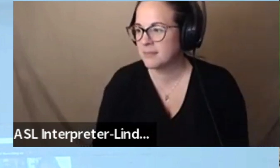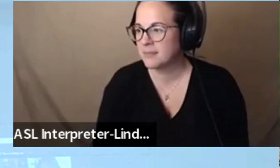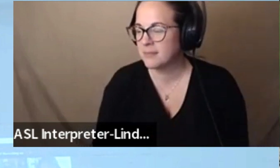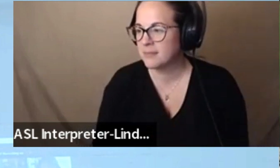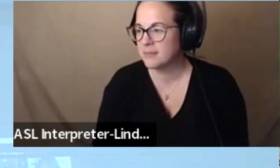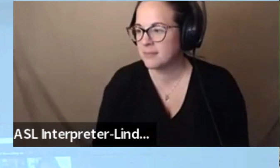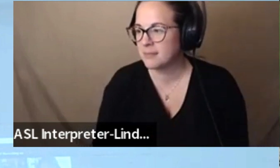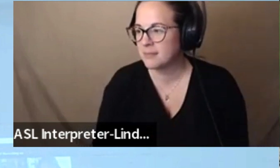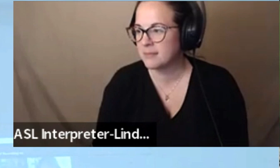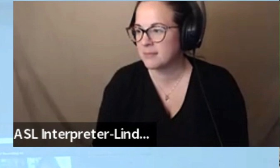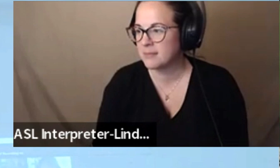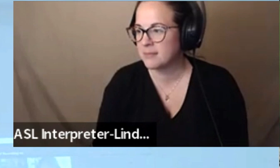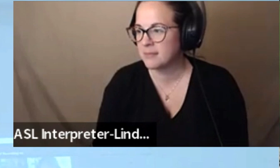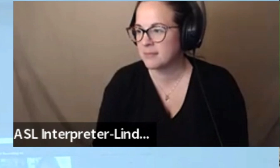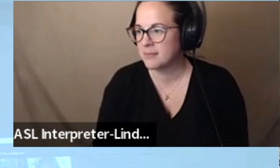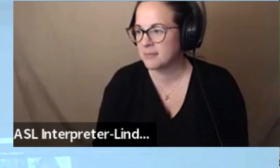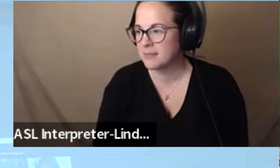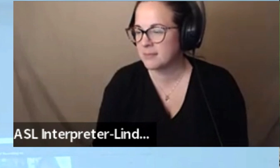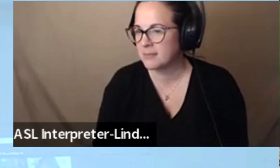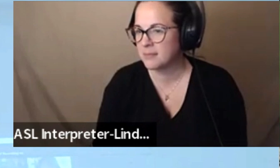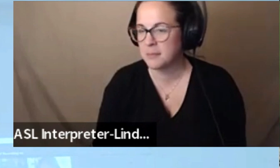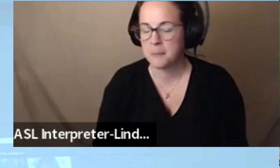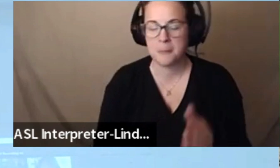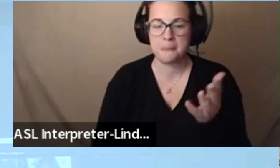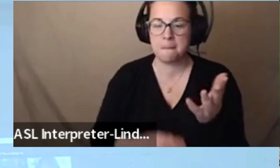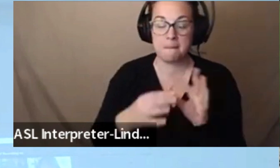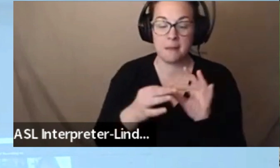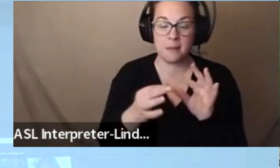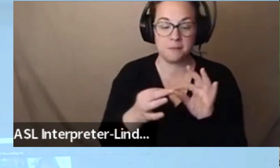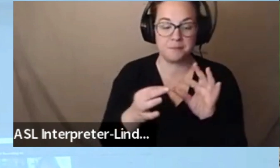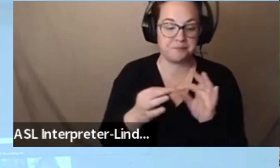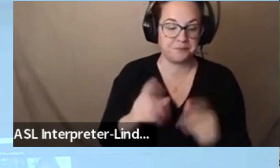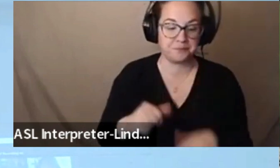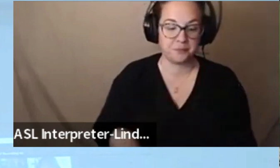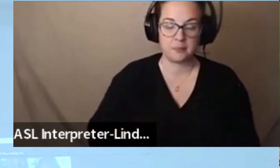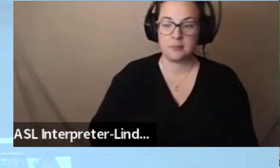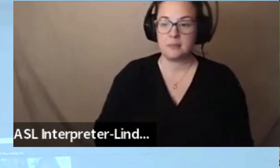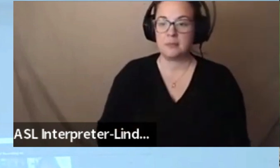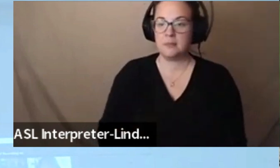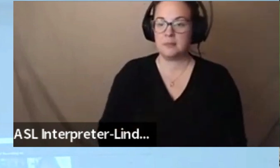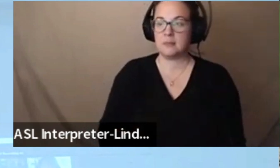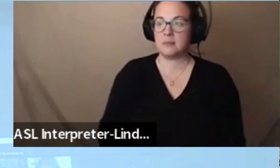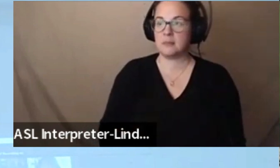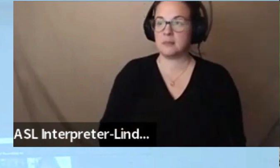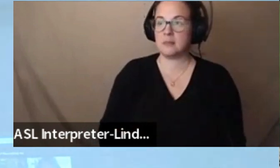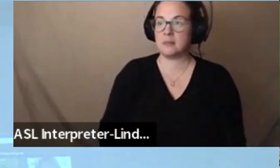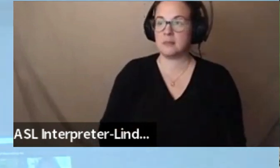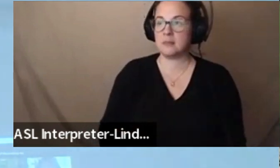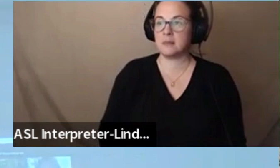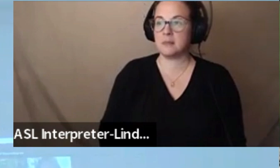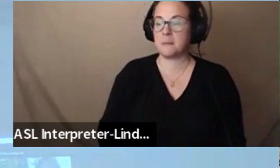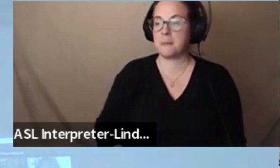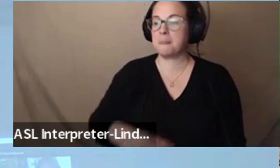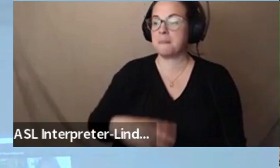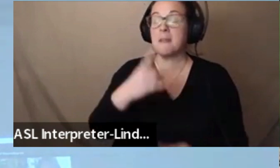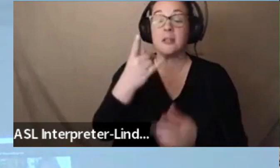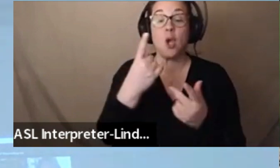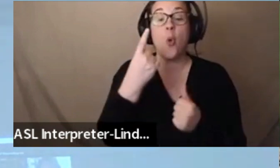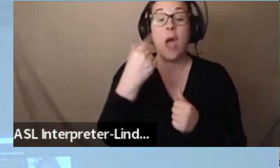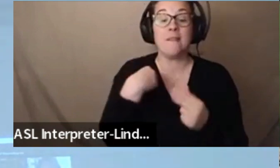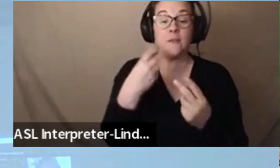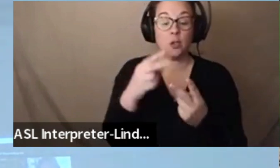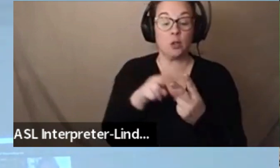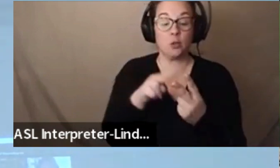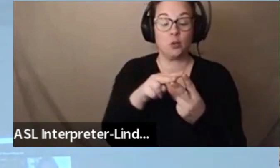take that as accurate as what people were wearing back then, it's modern dress, a little bit of. There's a couple of options there. One is it could have been a ship